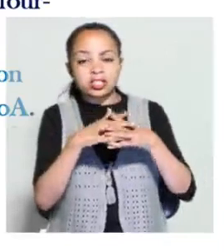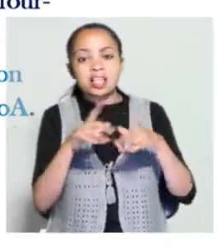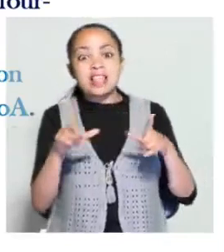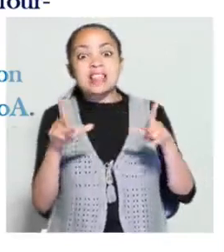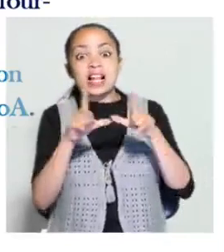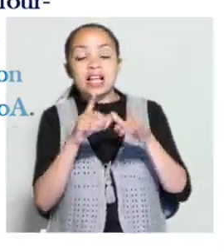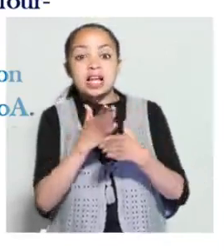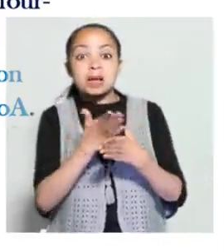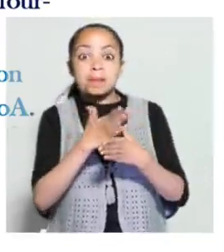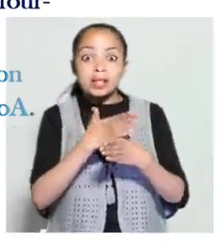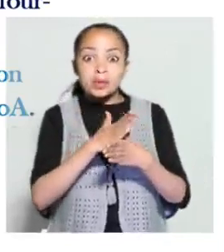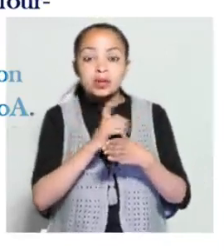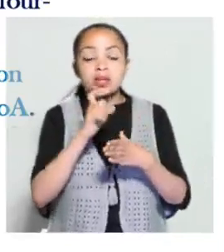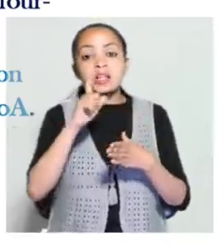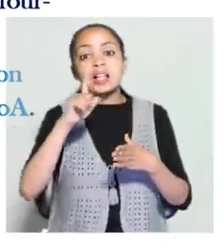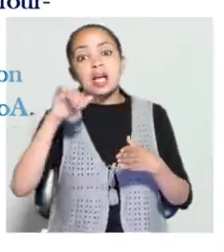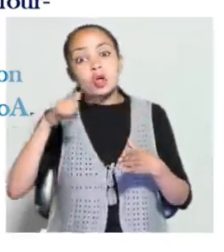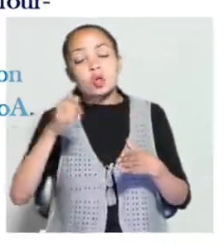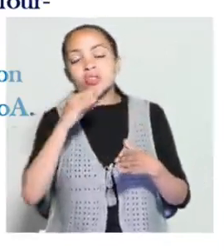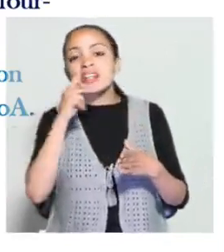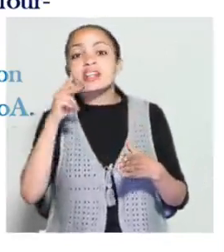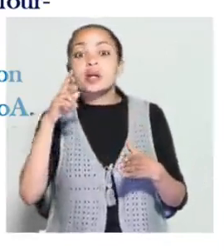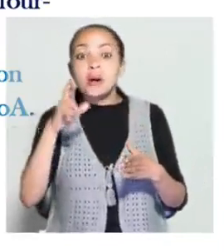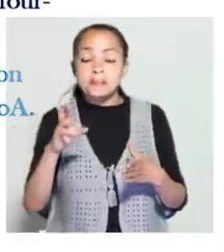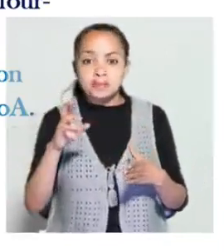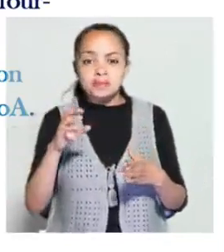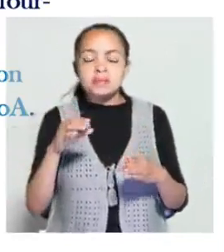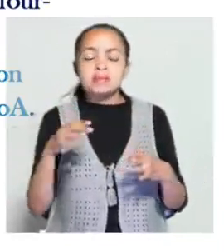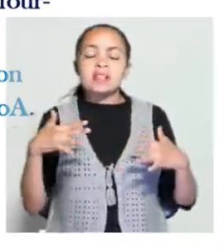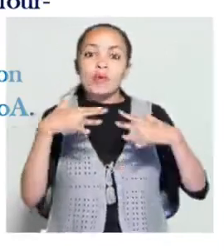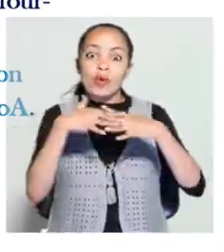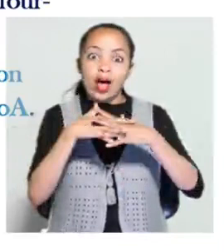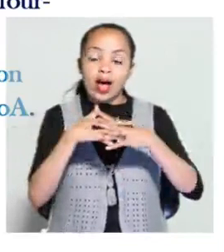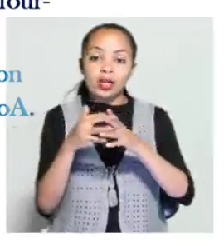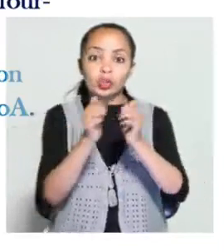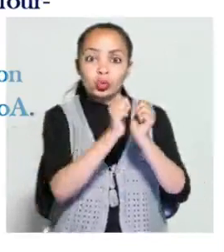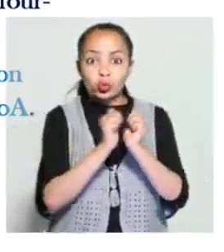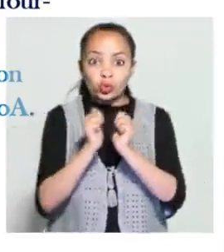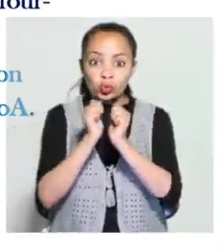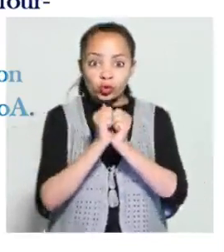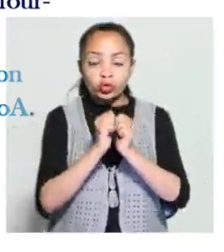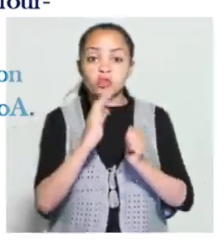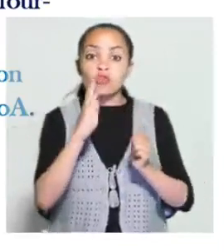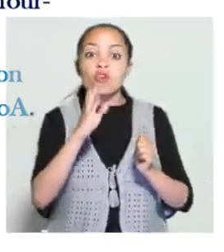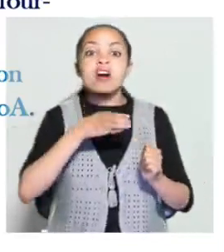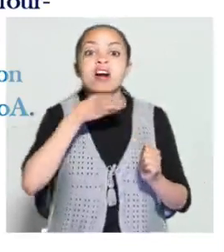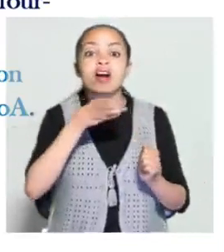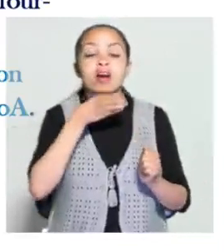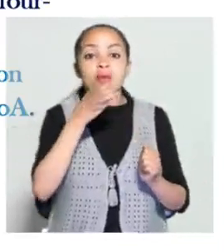linking between that of glycolysis and that of Kreps cycle, react with 4 carbon